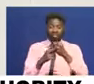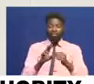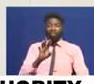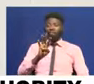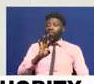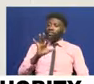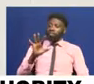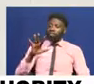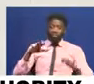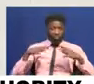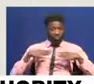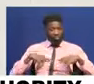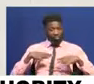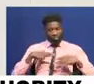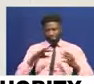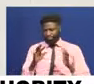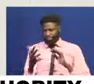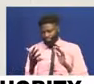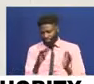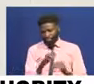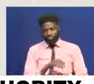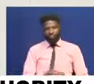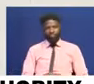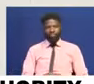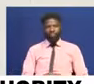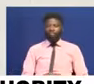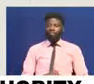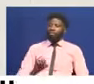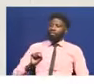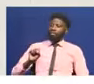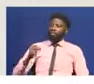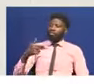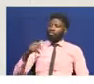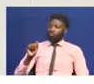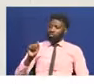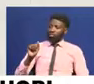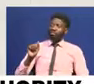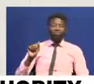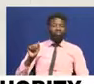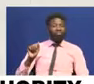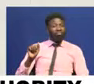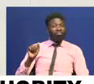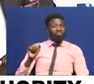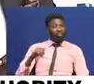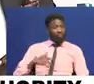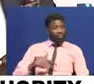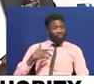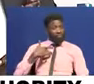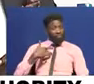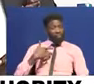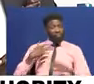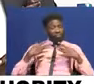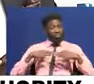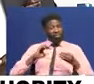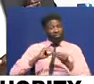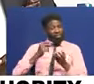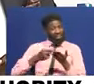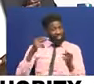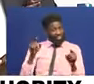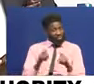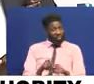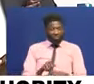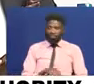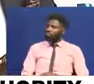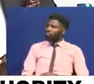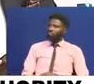And 45. Around there. When you look at SHA, are you likely to have that huge number of workforce? No, we're not going to have